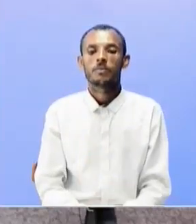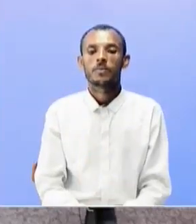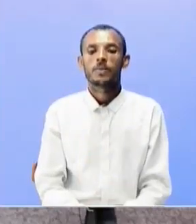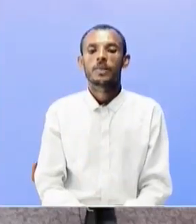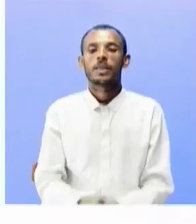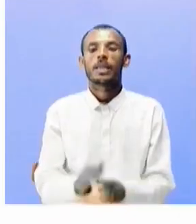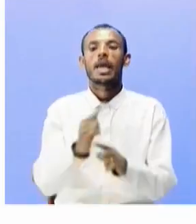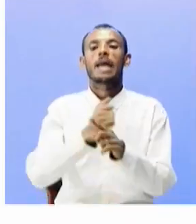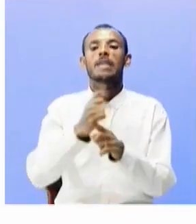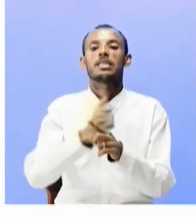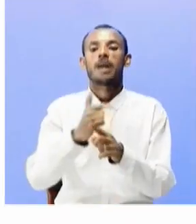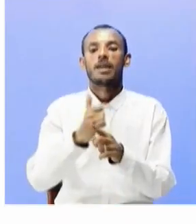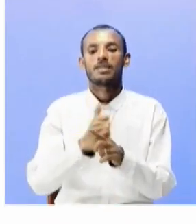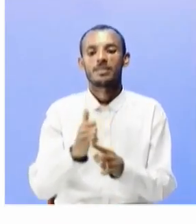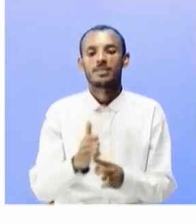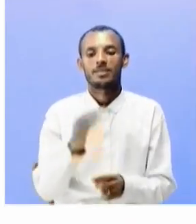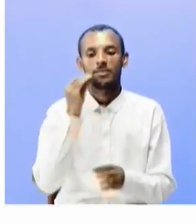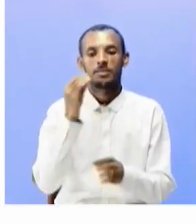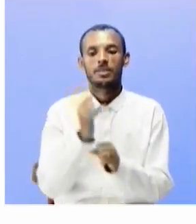Exercise.